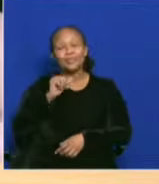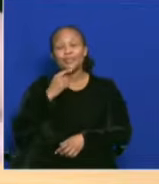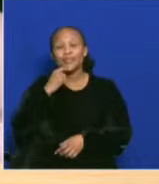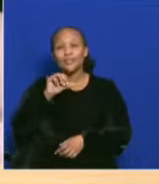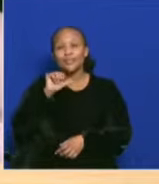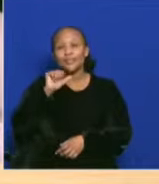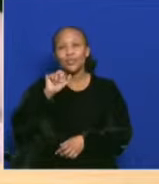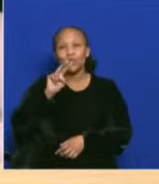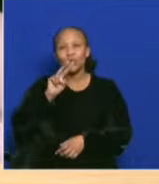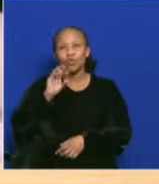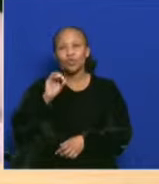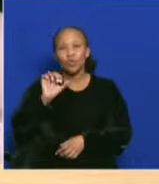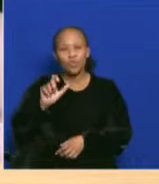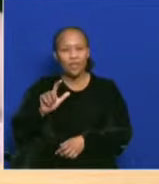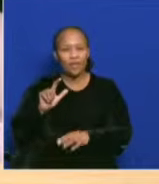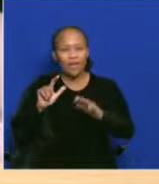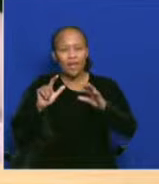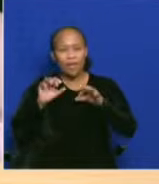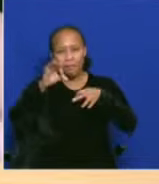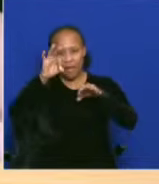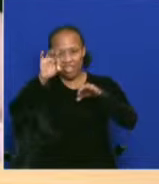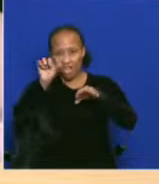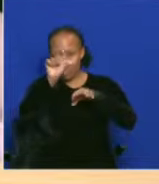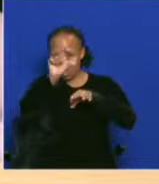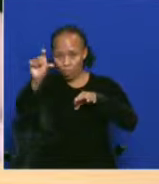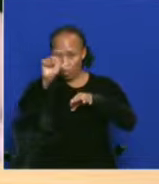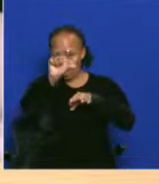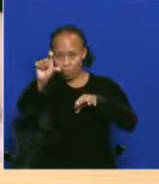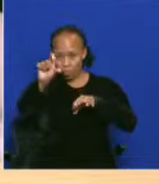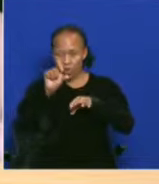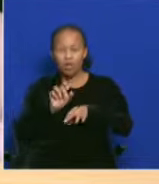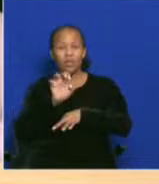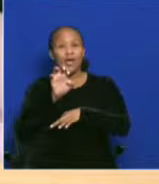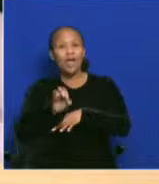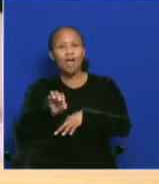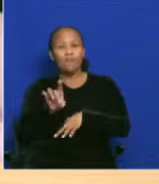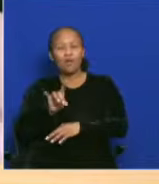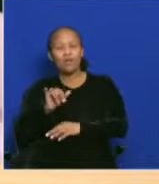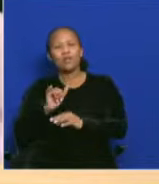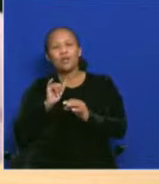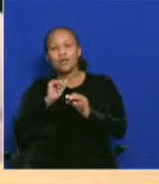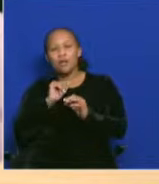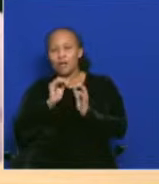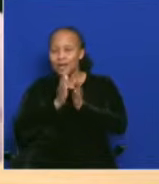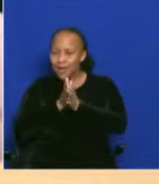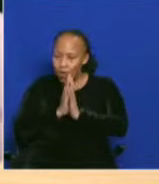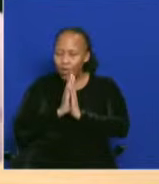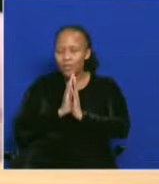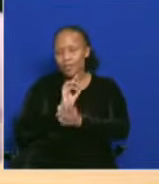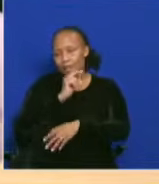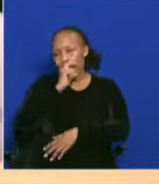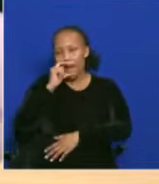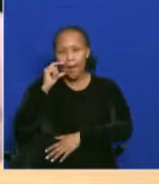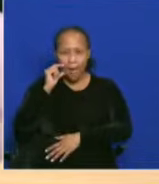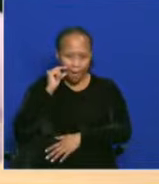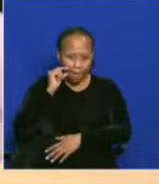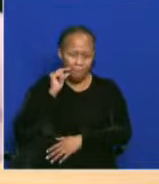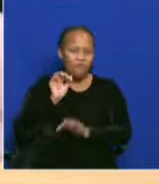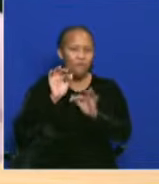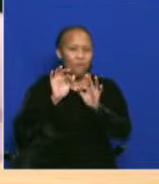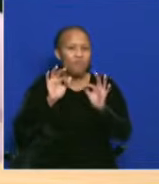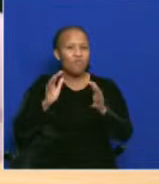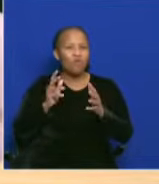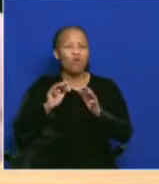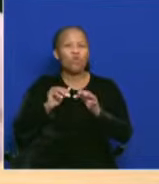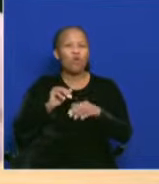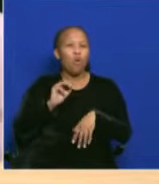top, there's a request for names of people for the water wells. And